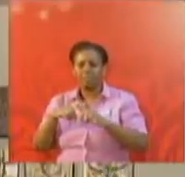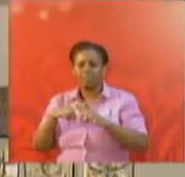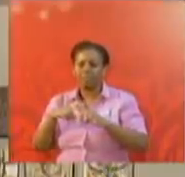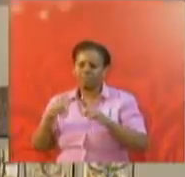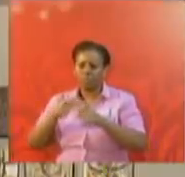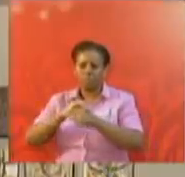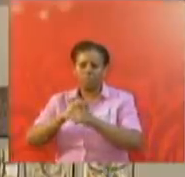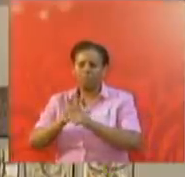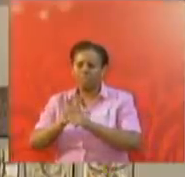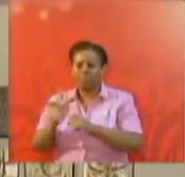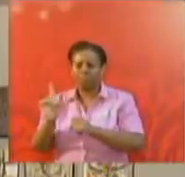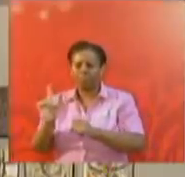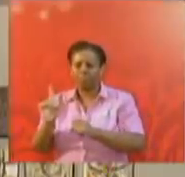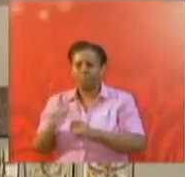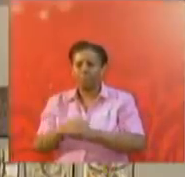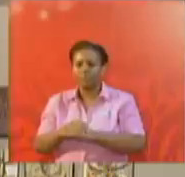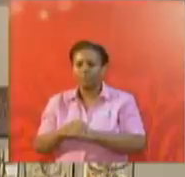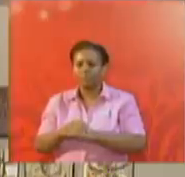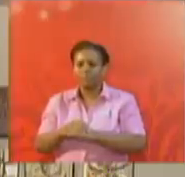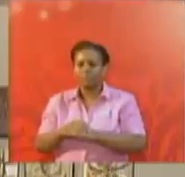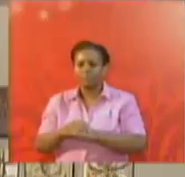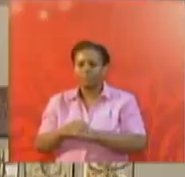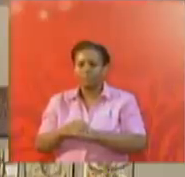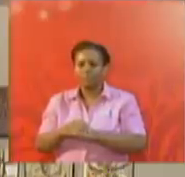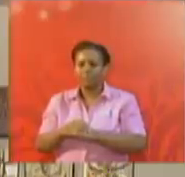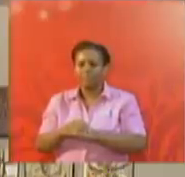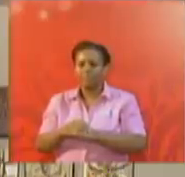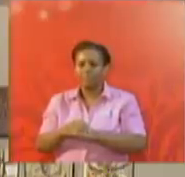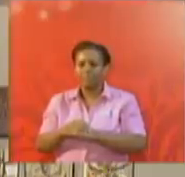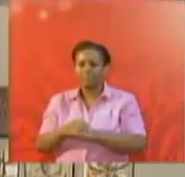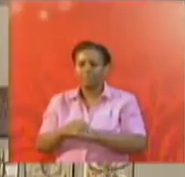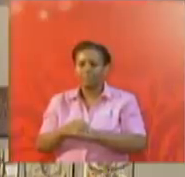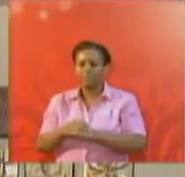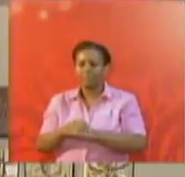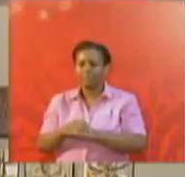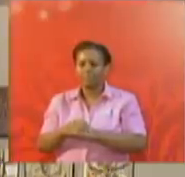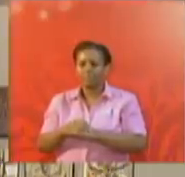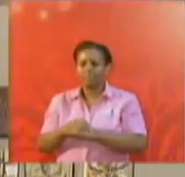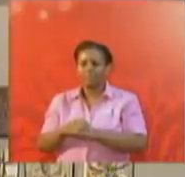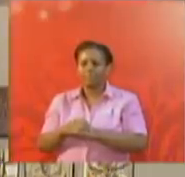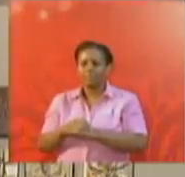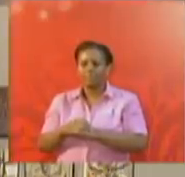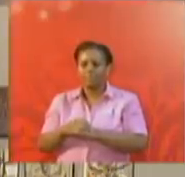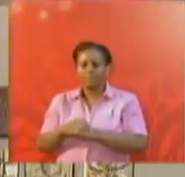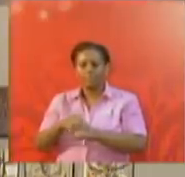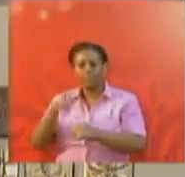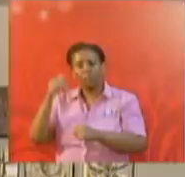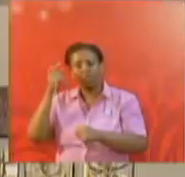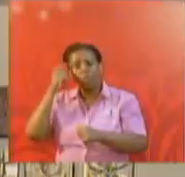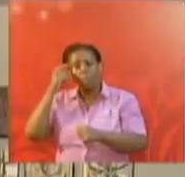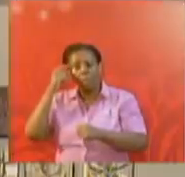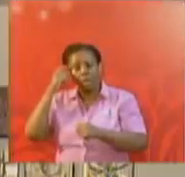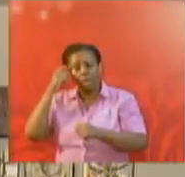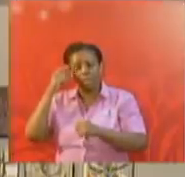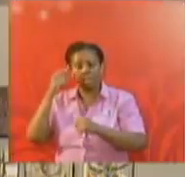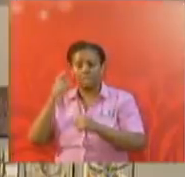around in the air and more for the contamination via dirty hands. Now, the need for